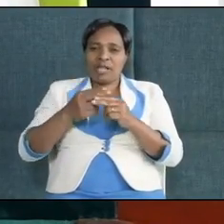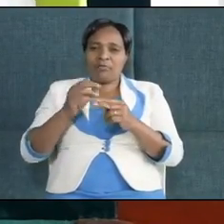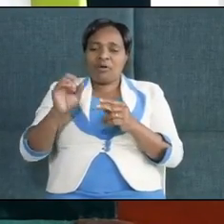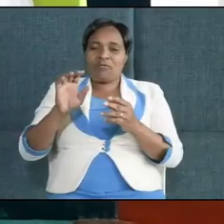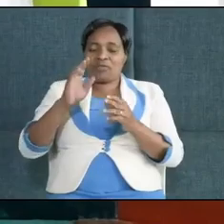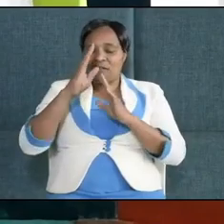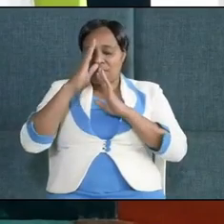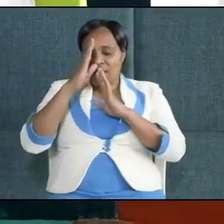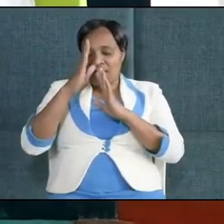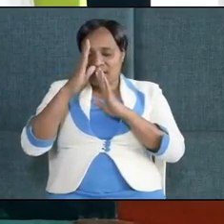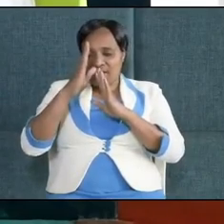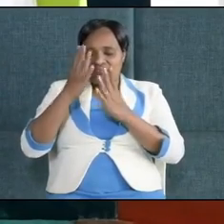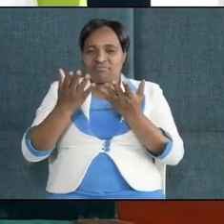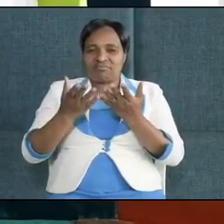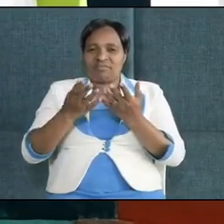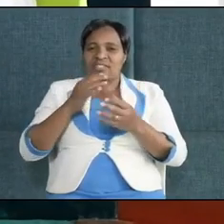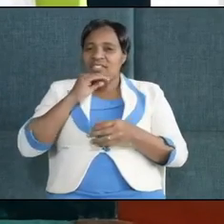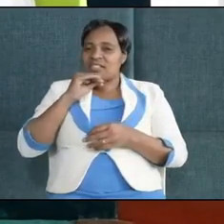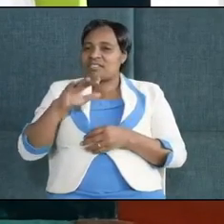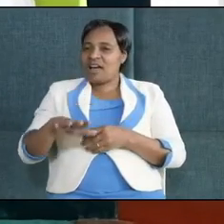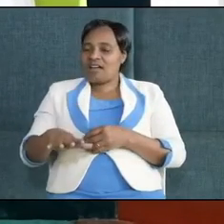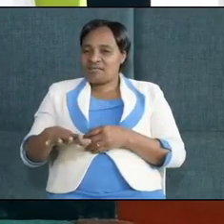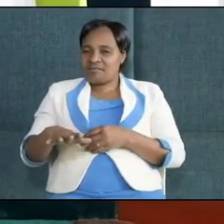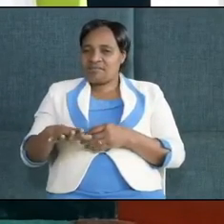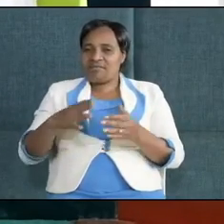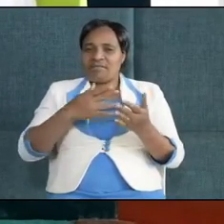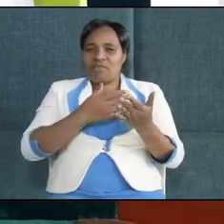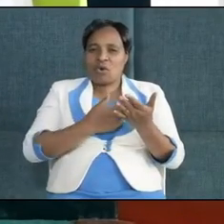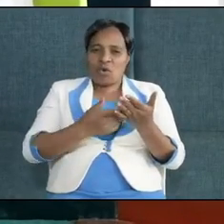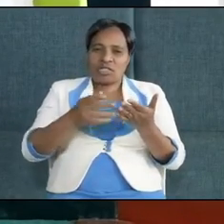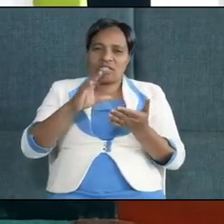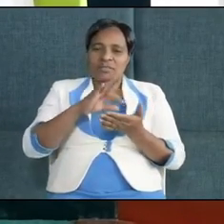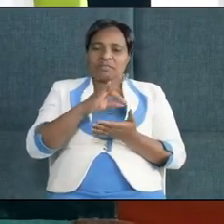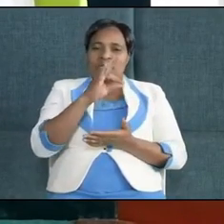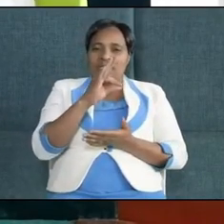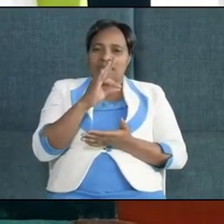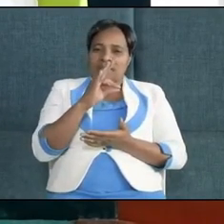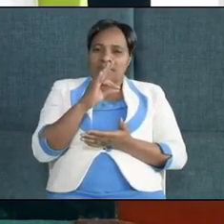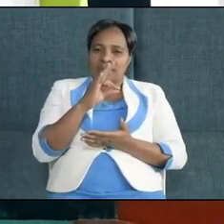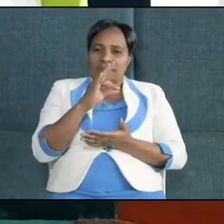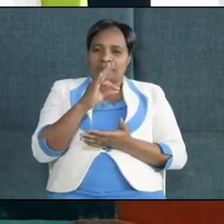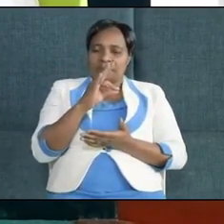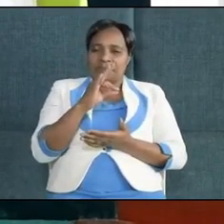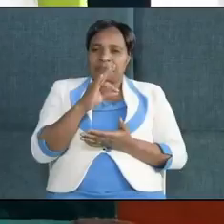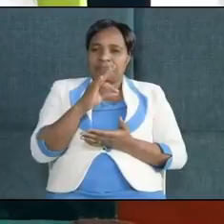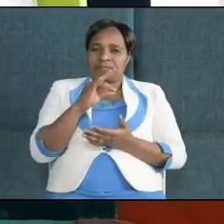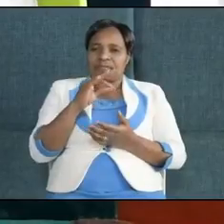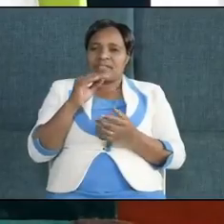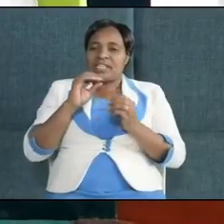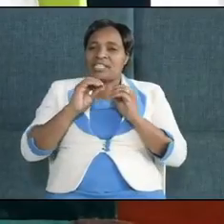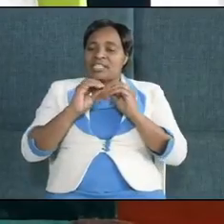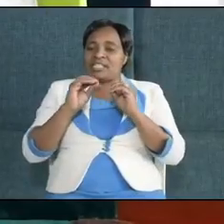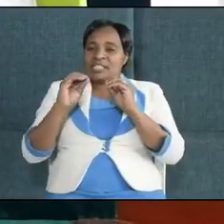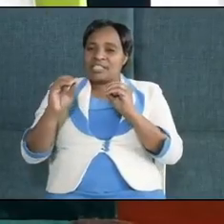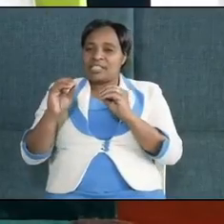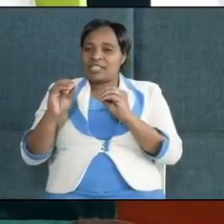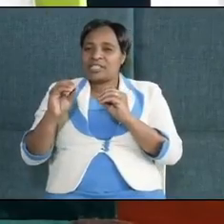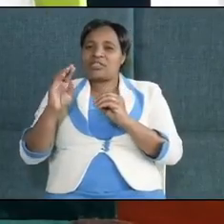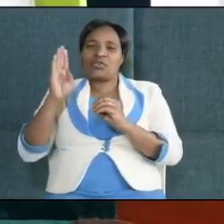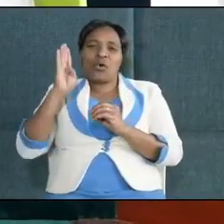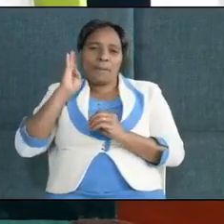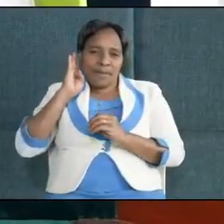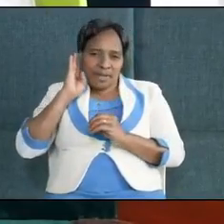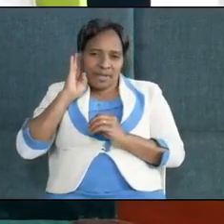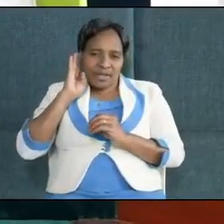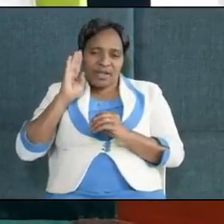the Father, and of the Son, and of the Holy Spirit, and teaching them to